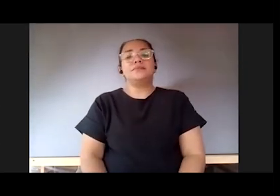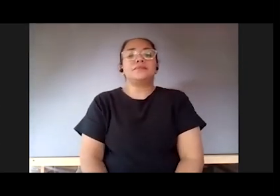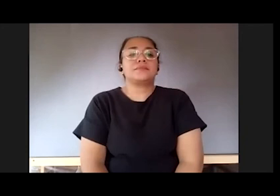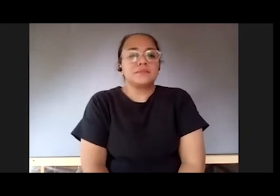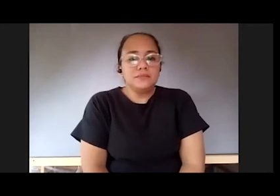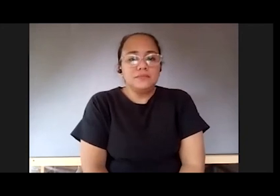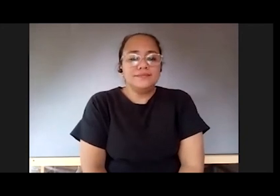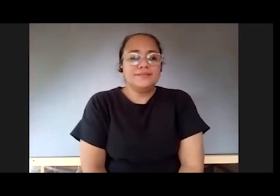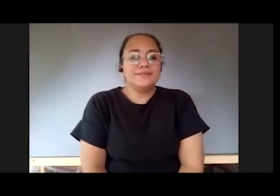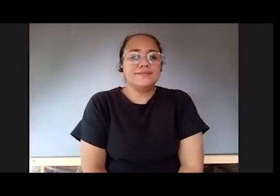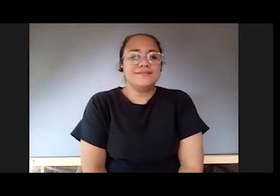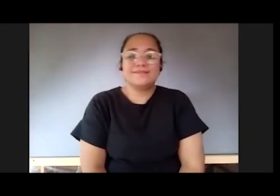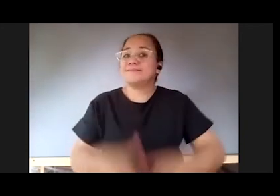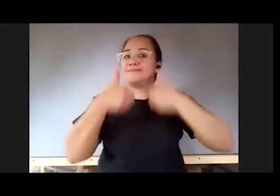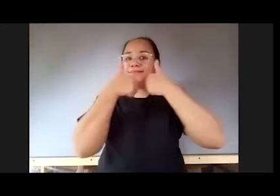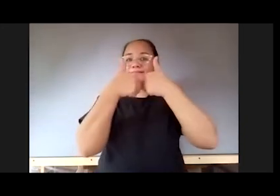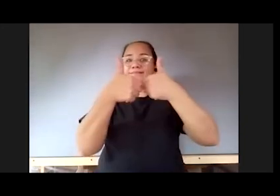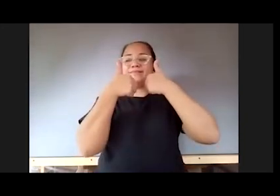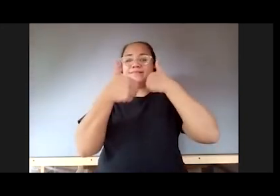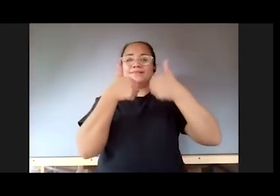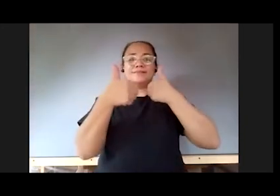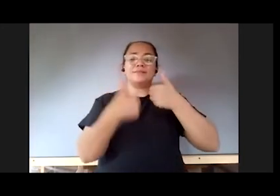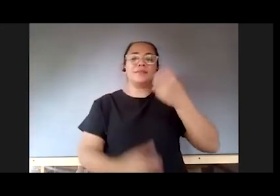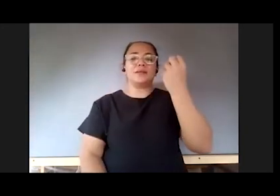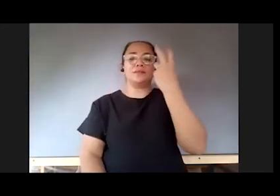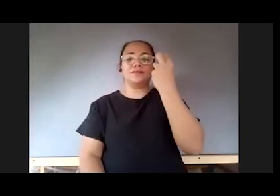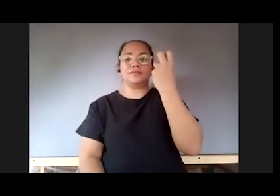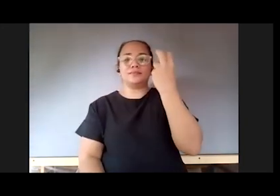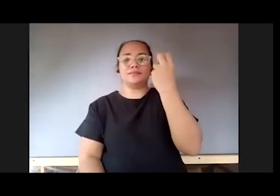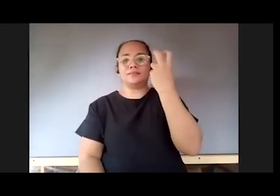Okay, great. Okay, number 12.